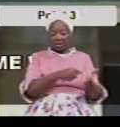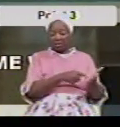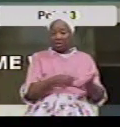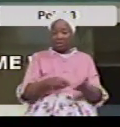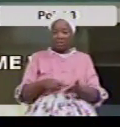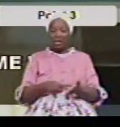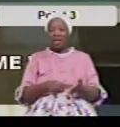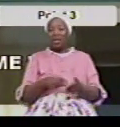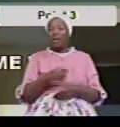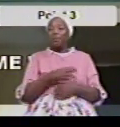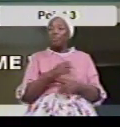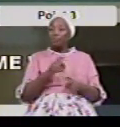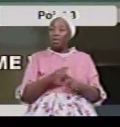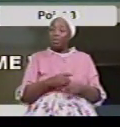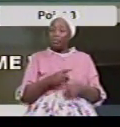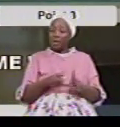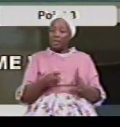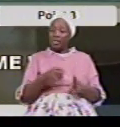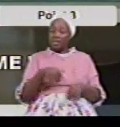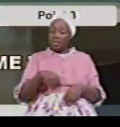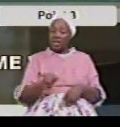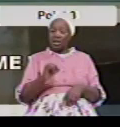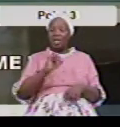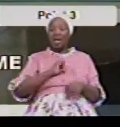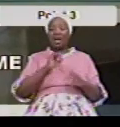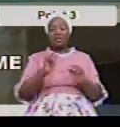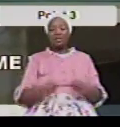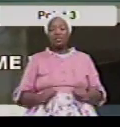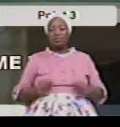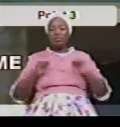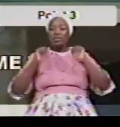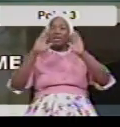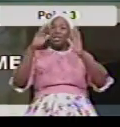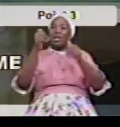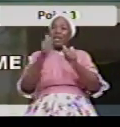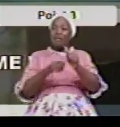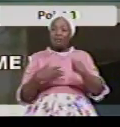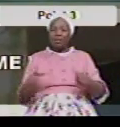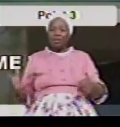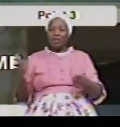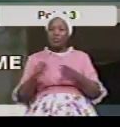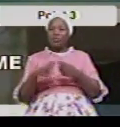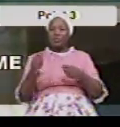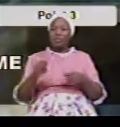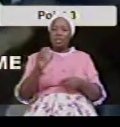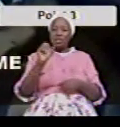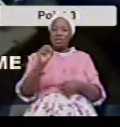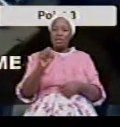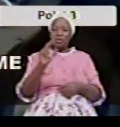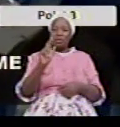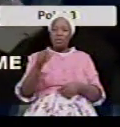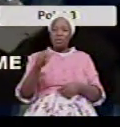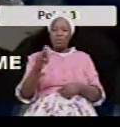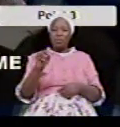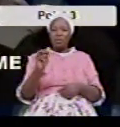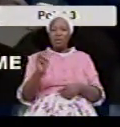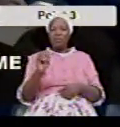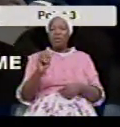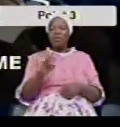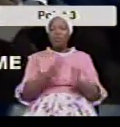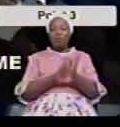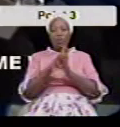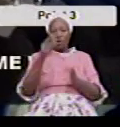planned that, I subject everything to the supreme will of God, so